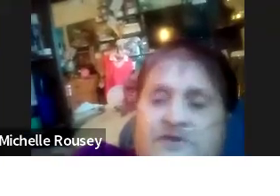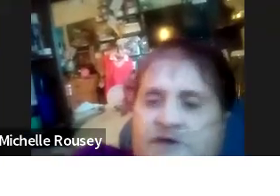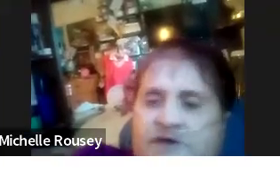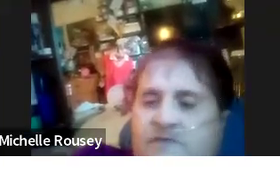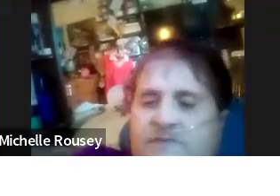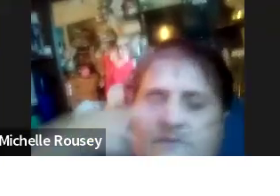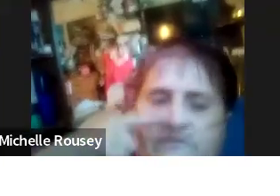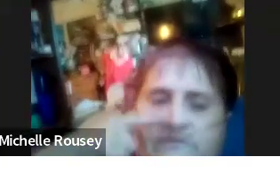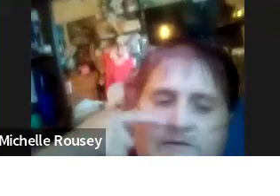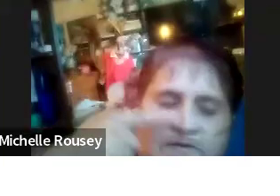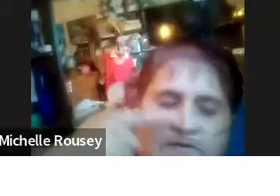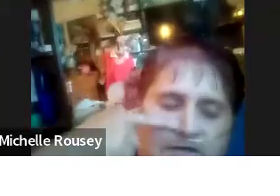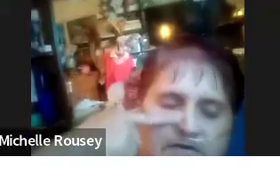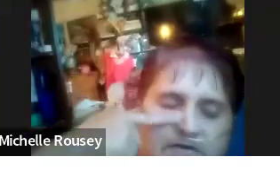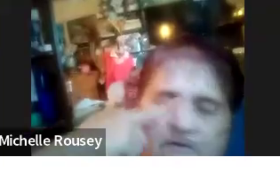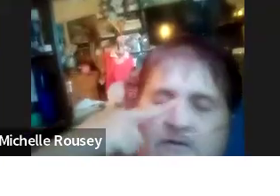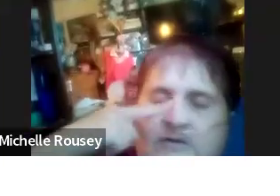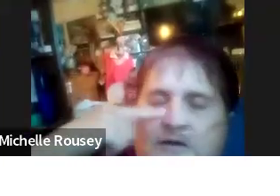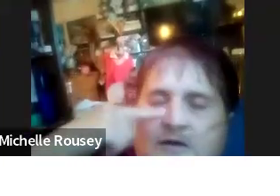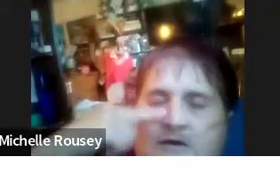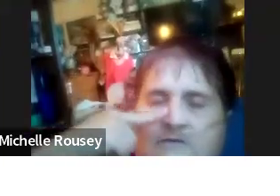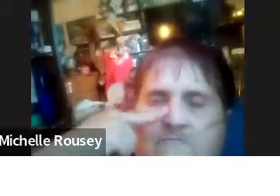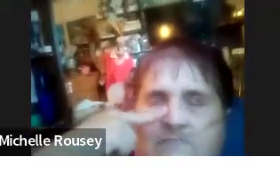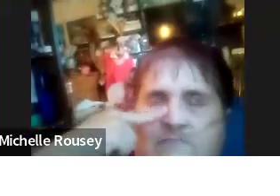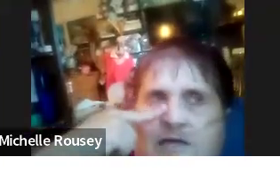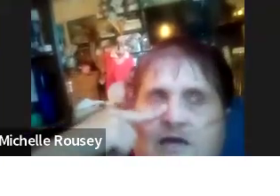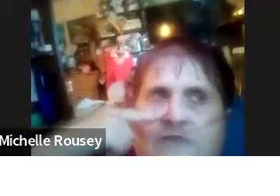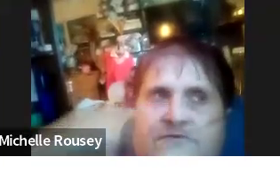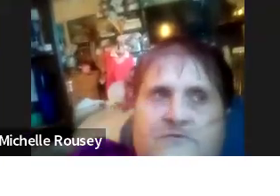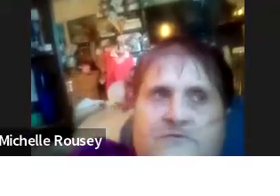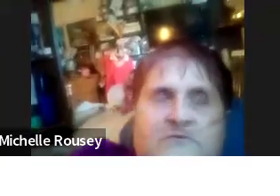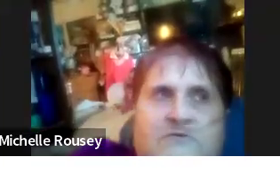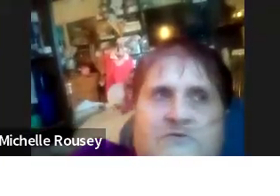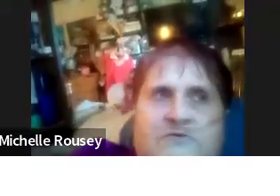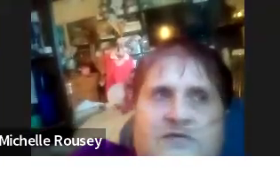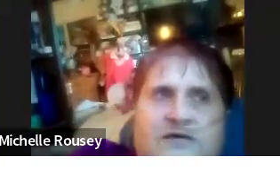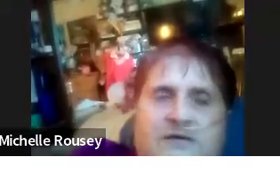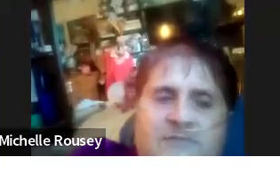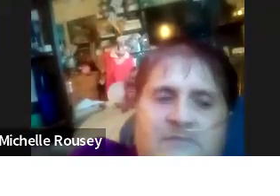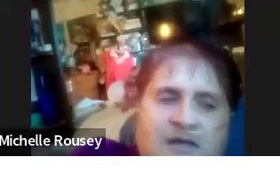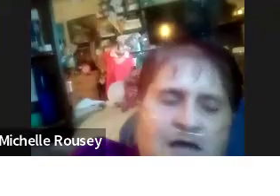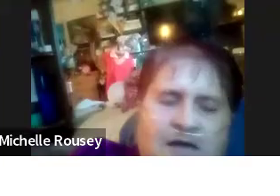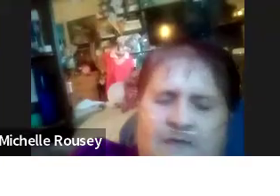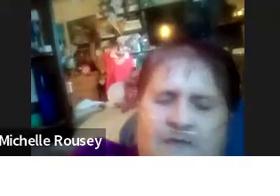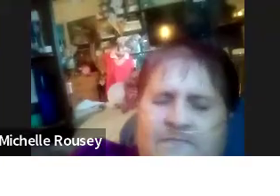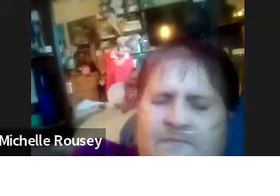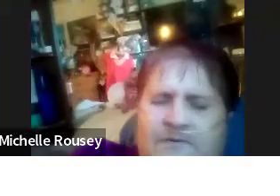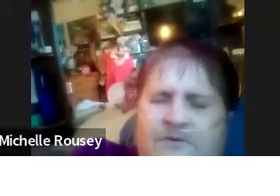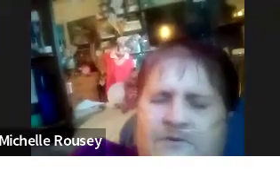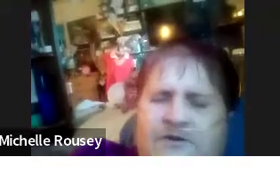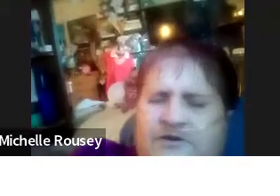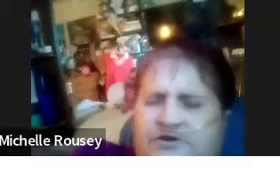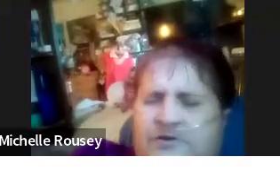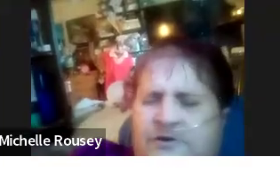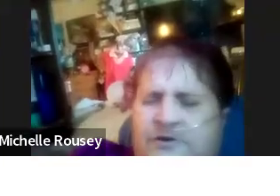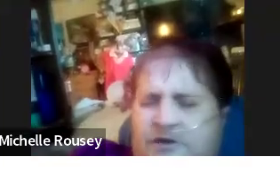so that people with disabilities aren't excluded. But I do think a lot.